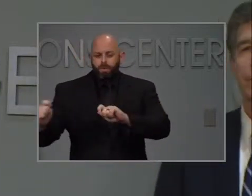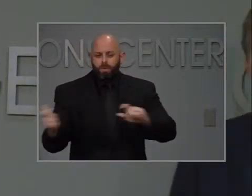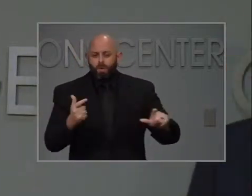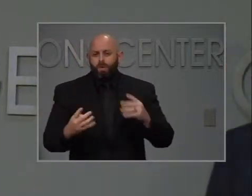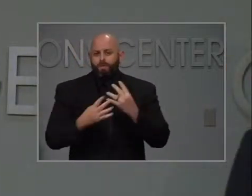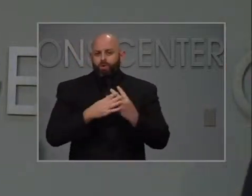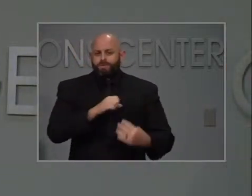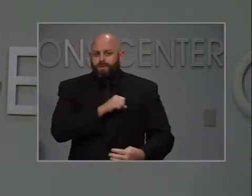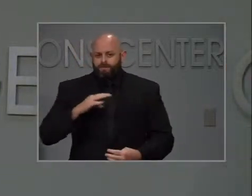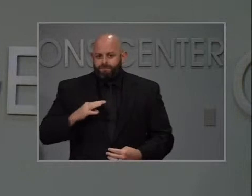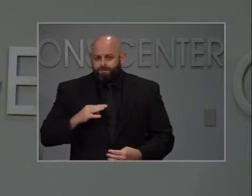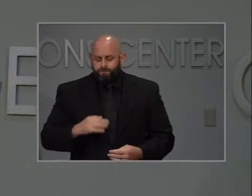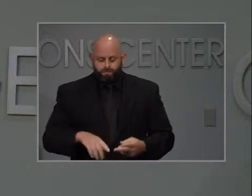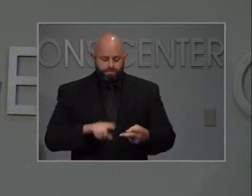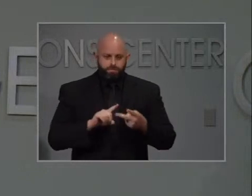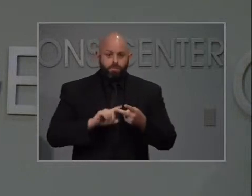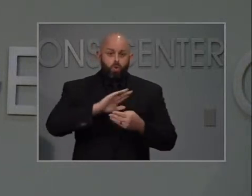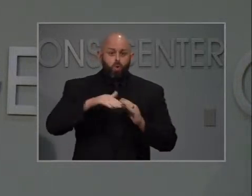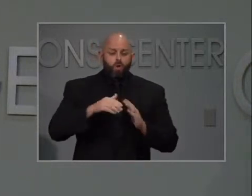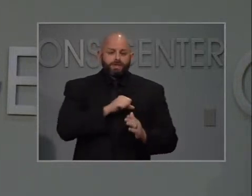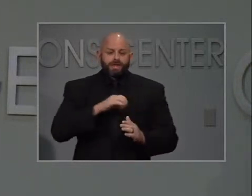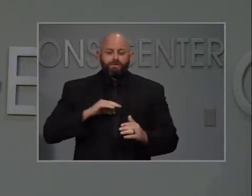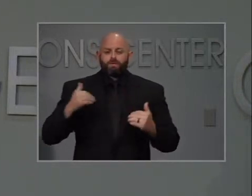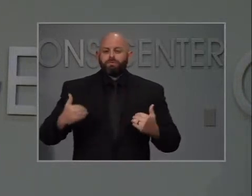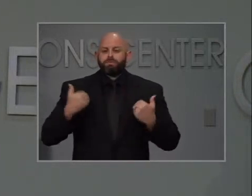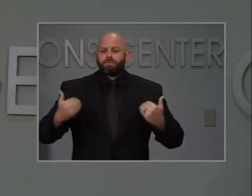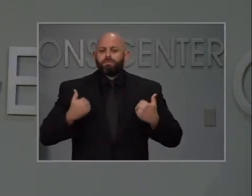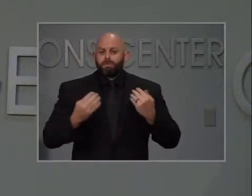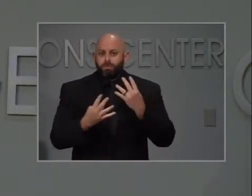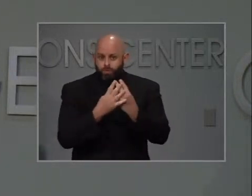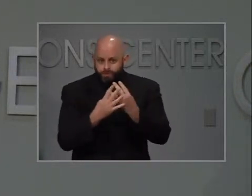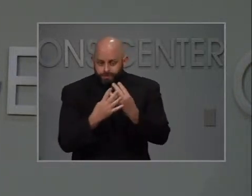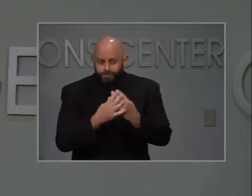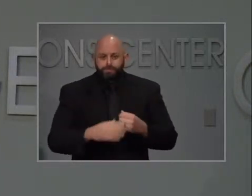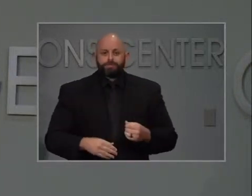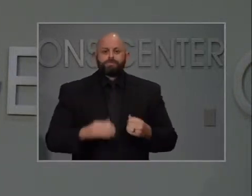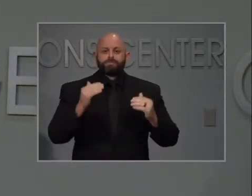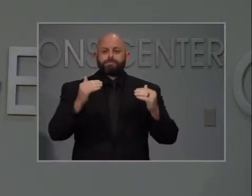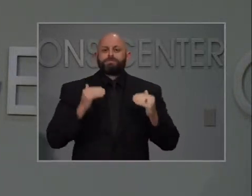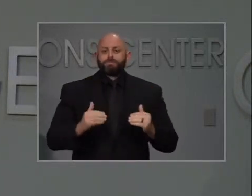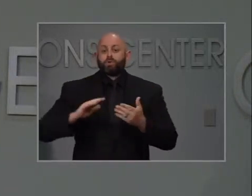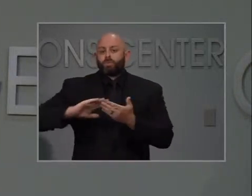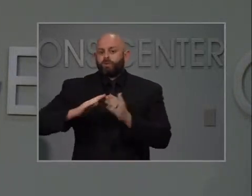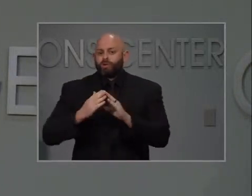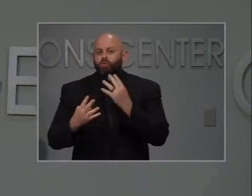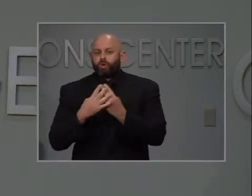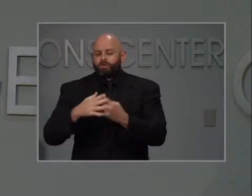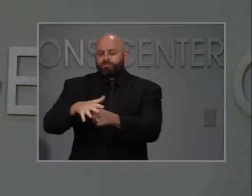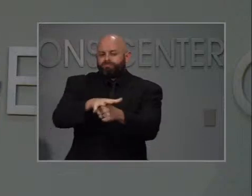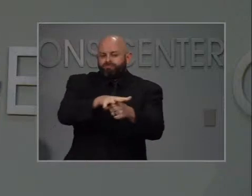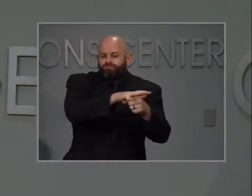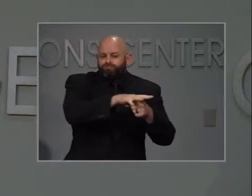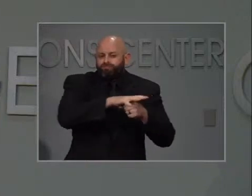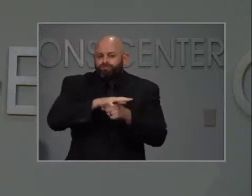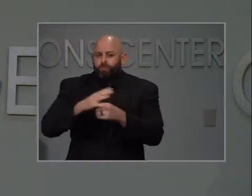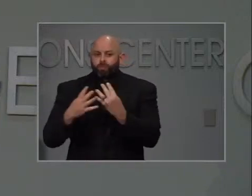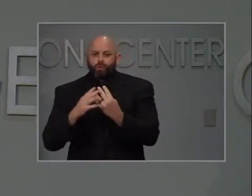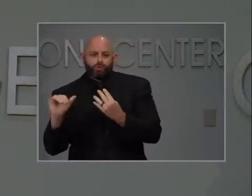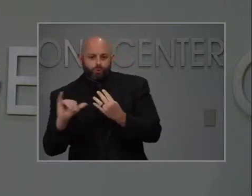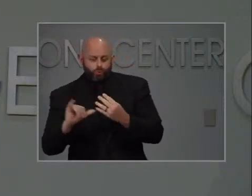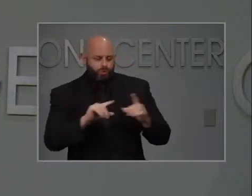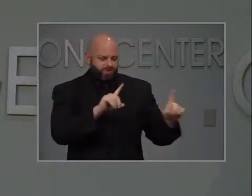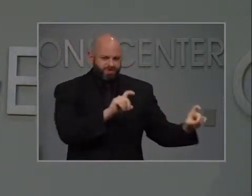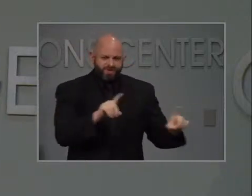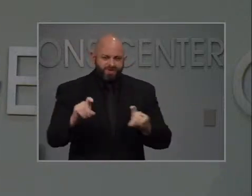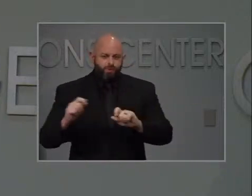of juvenile justice, and all staff of community corrections within the Department of Public Safety.